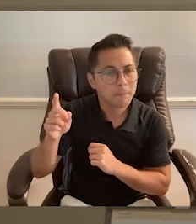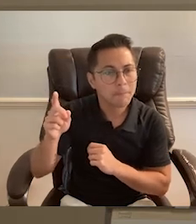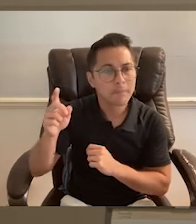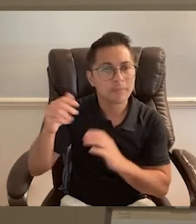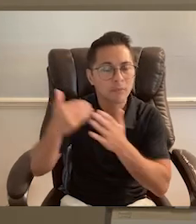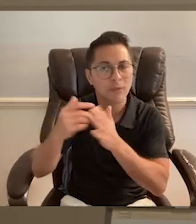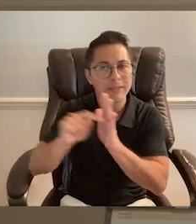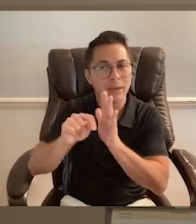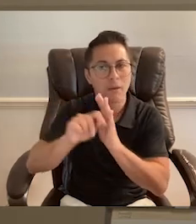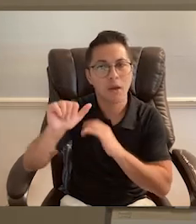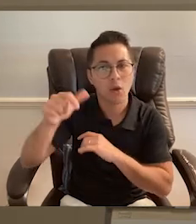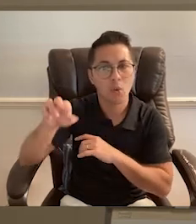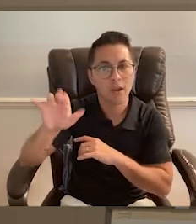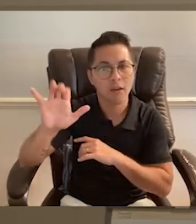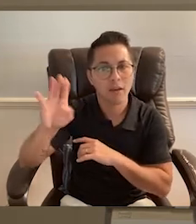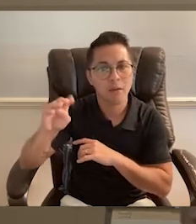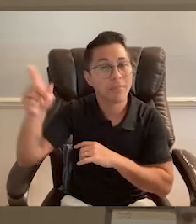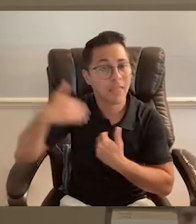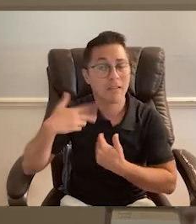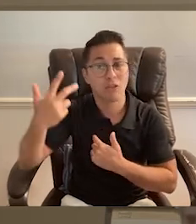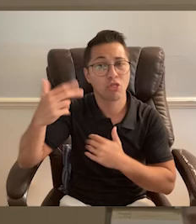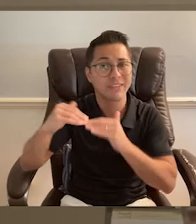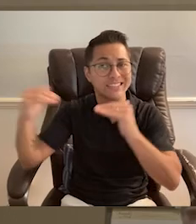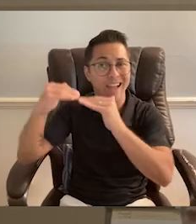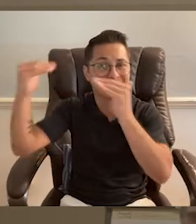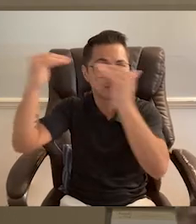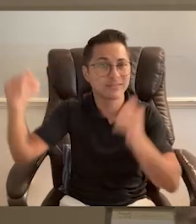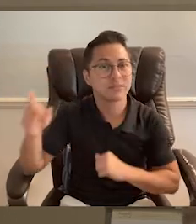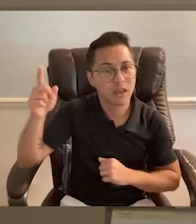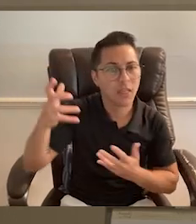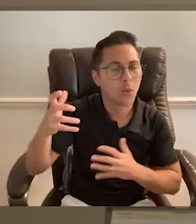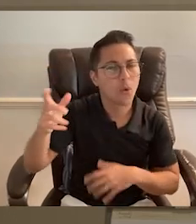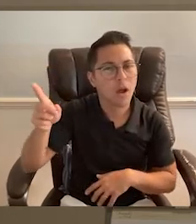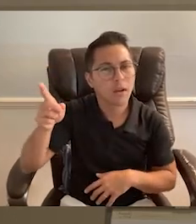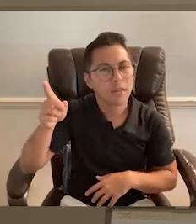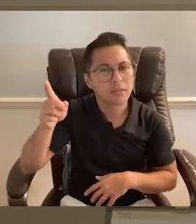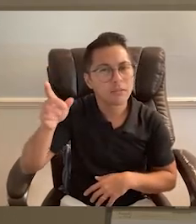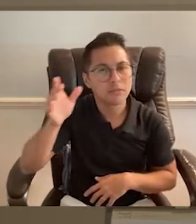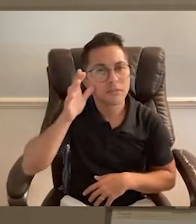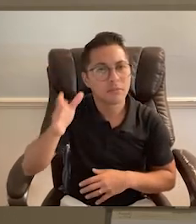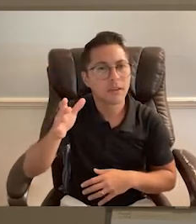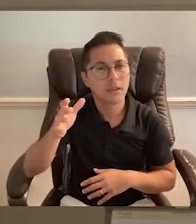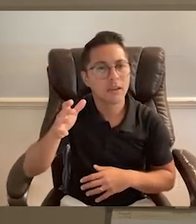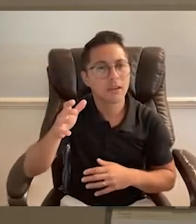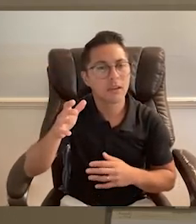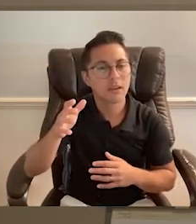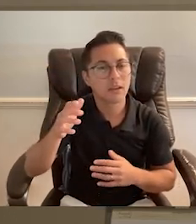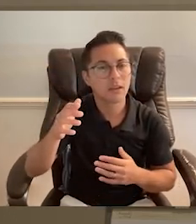They designed this tray that basically would rotate out of the way and then be stored. And